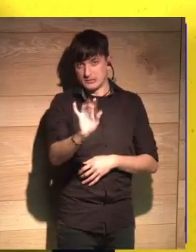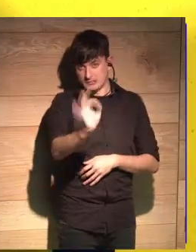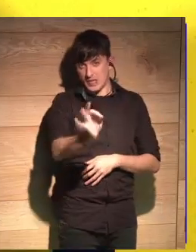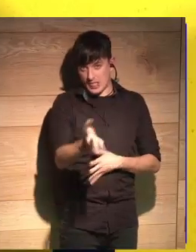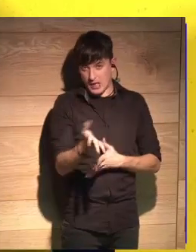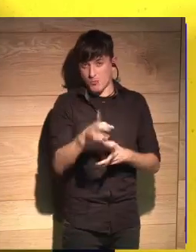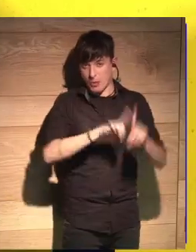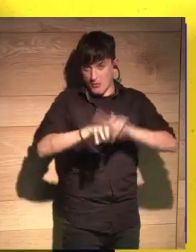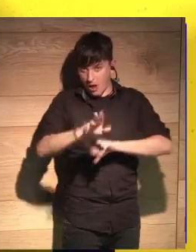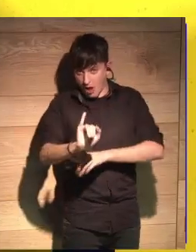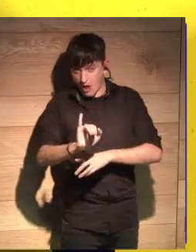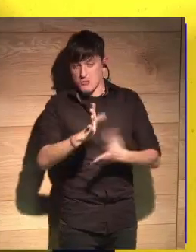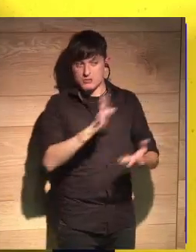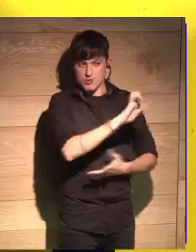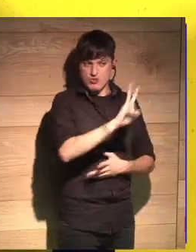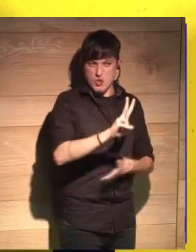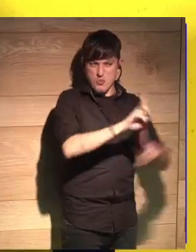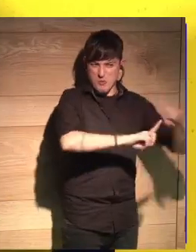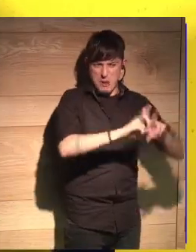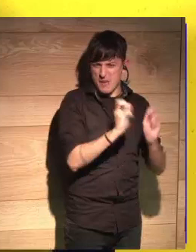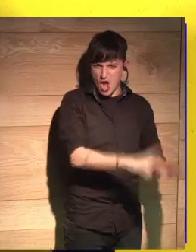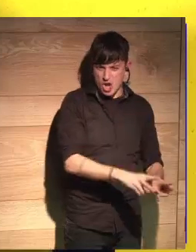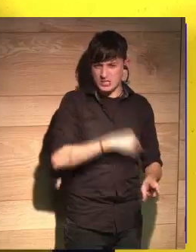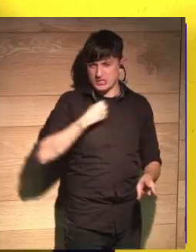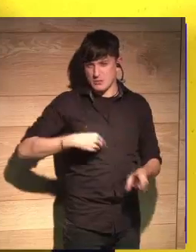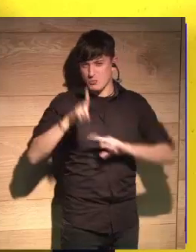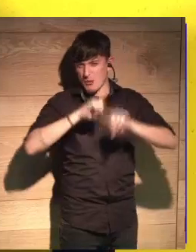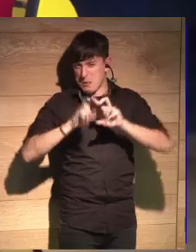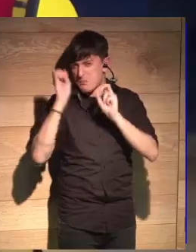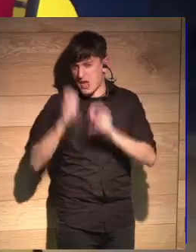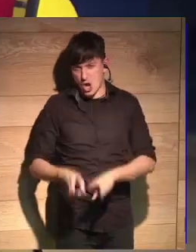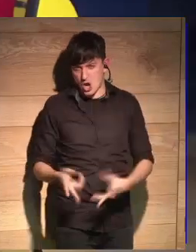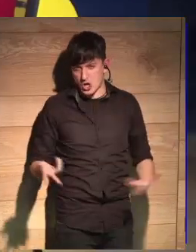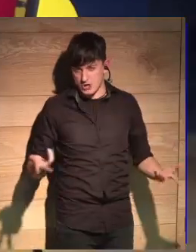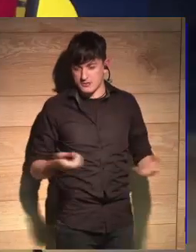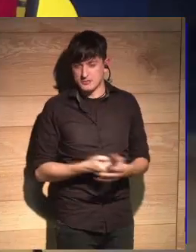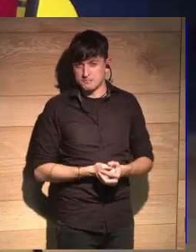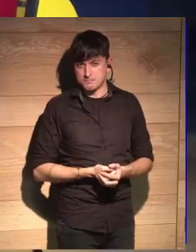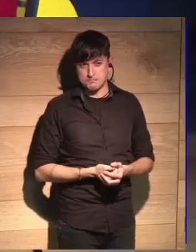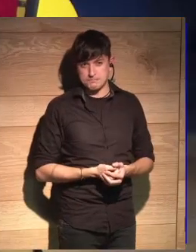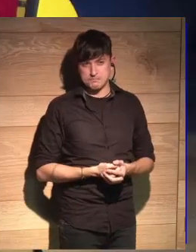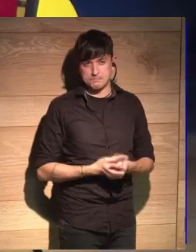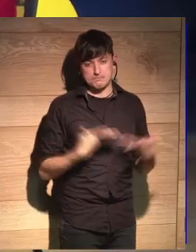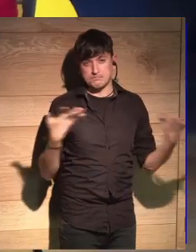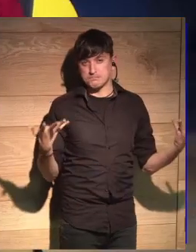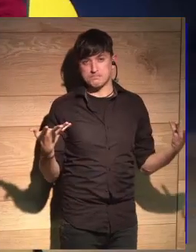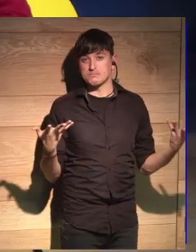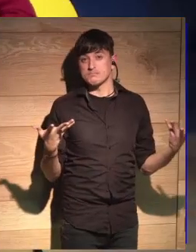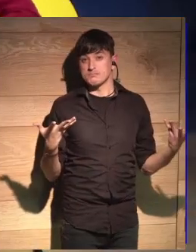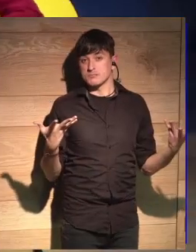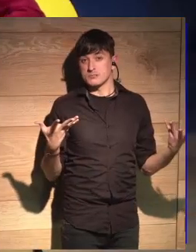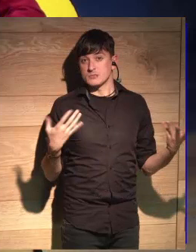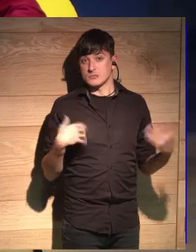does have worse problems, and China has even worse problems. So we don't have only the